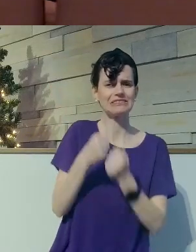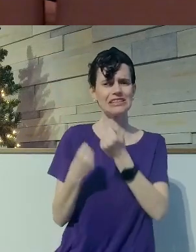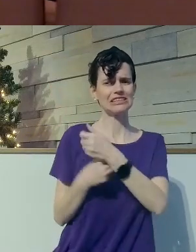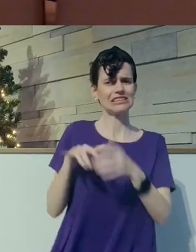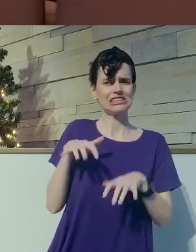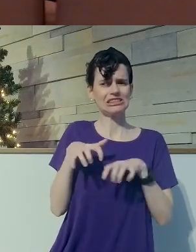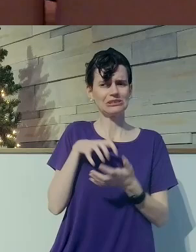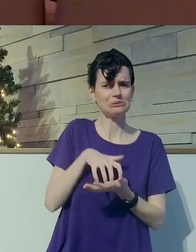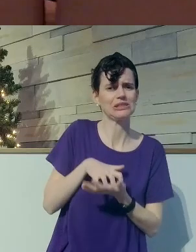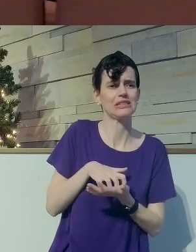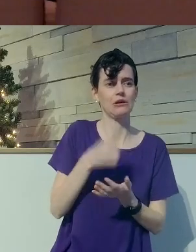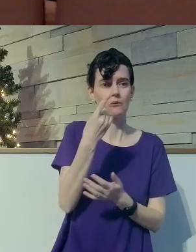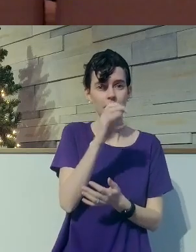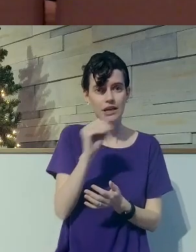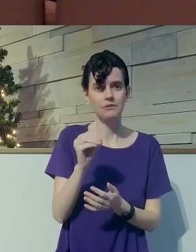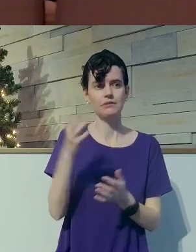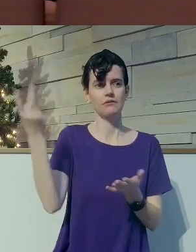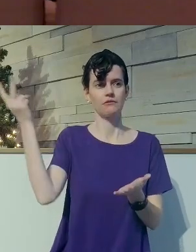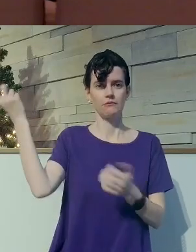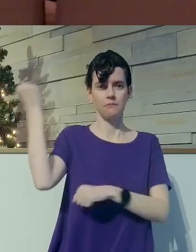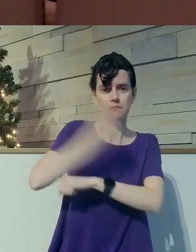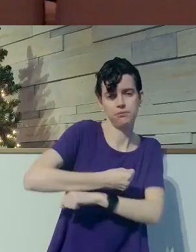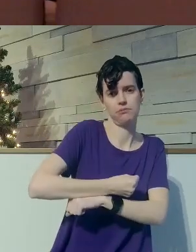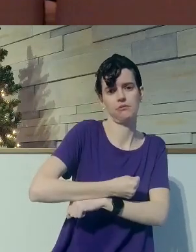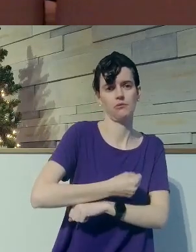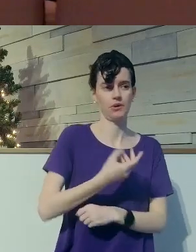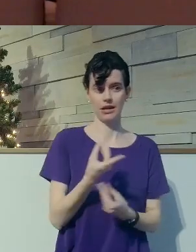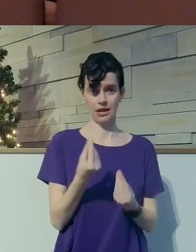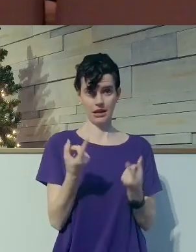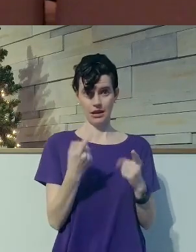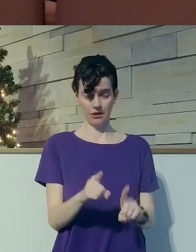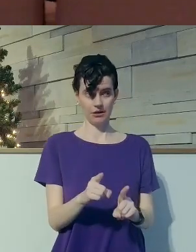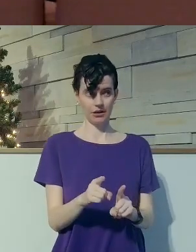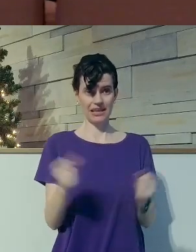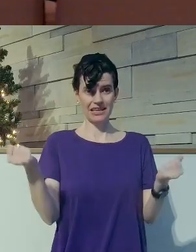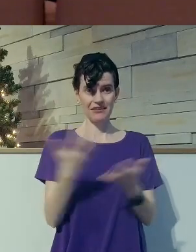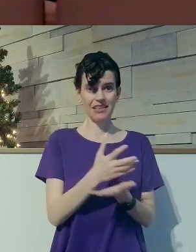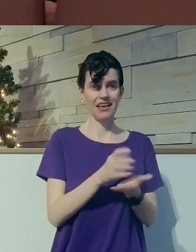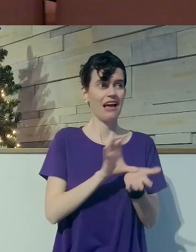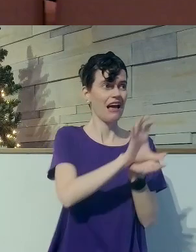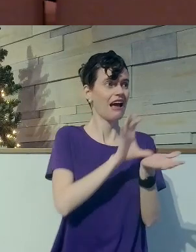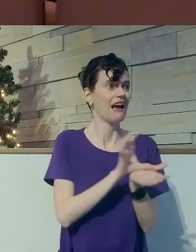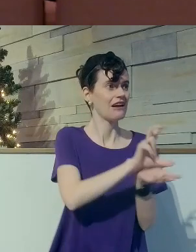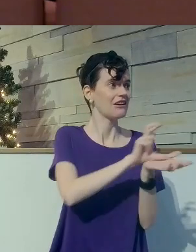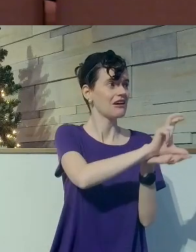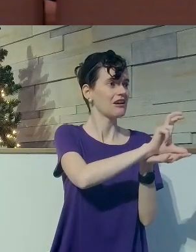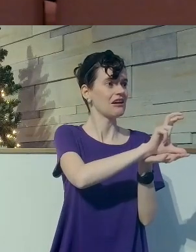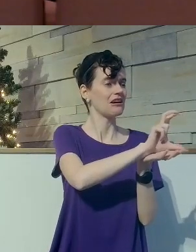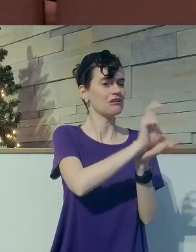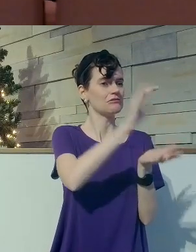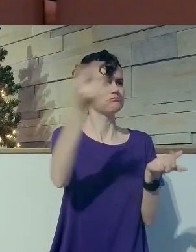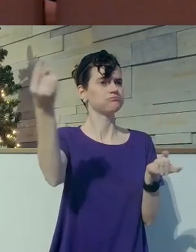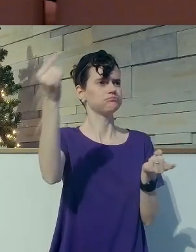foundations, and one of the companies failed. And what that did was everything that Tom had invested, the market turned